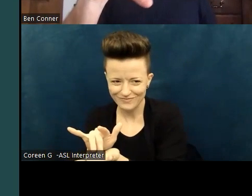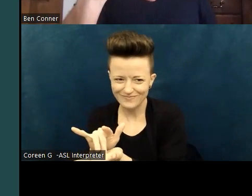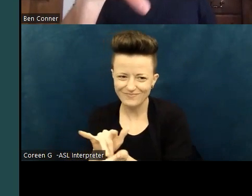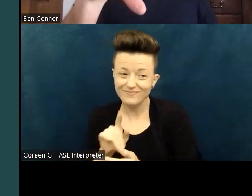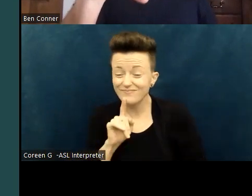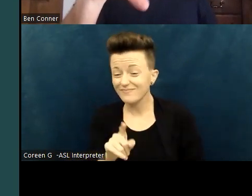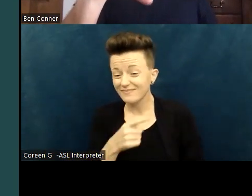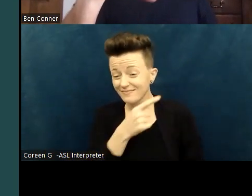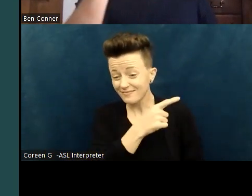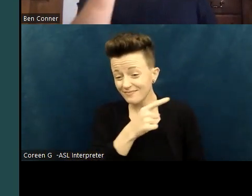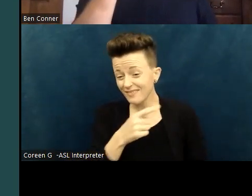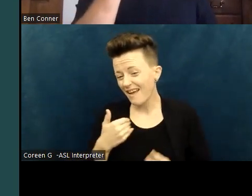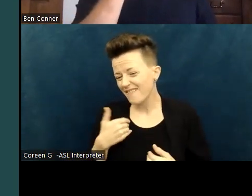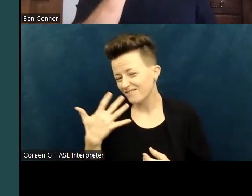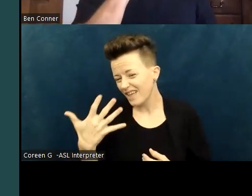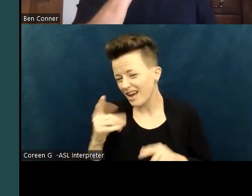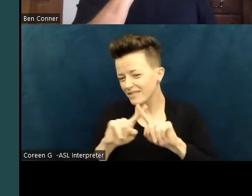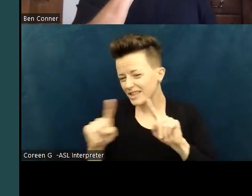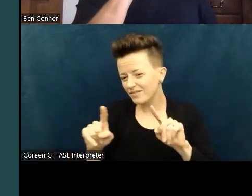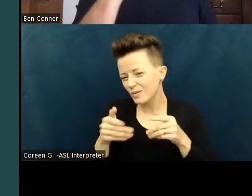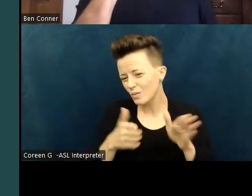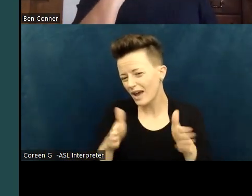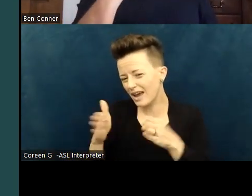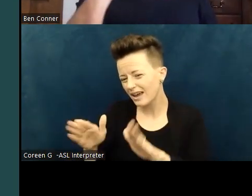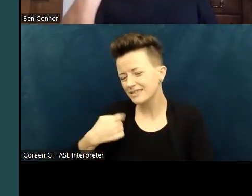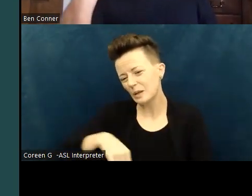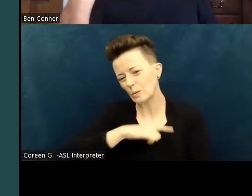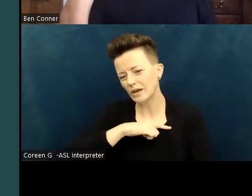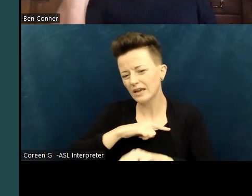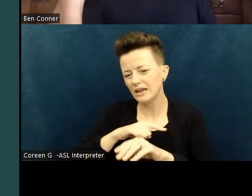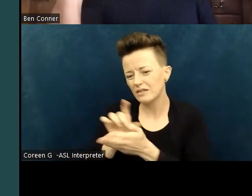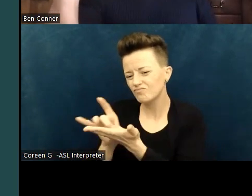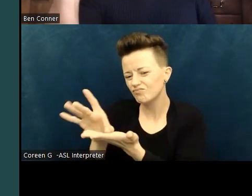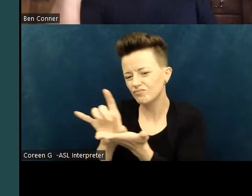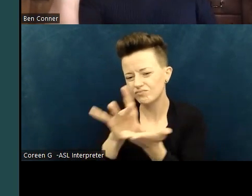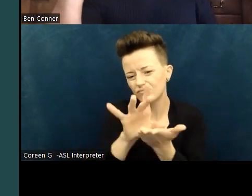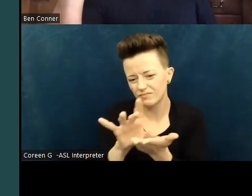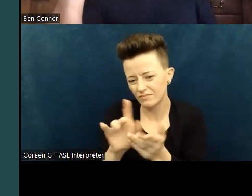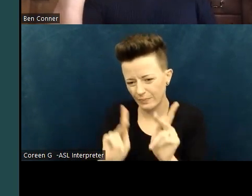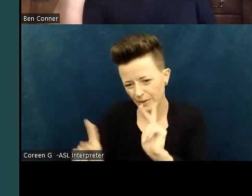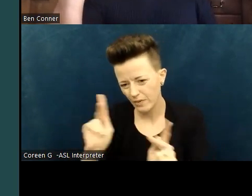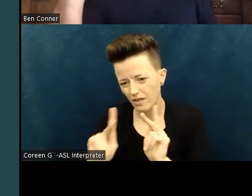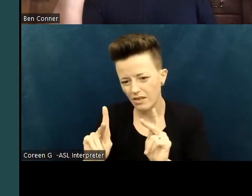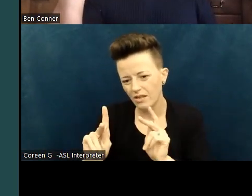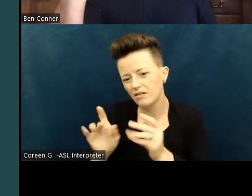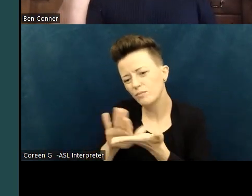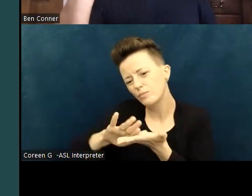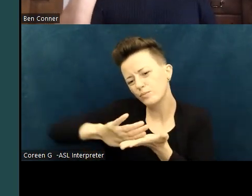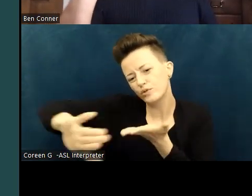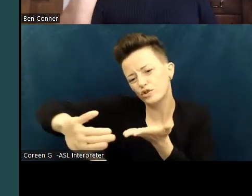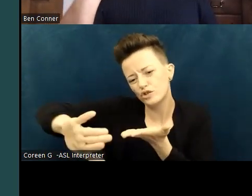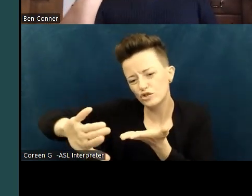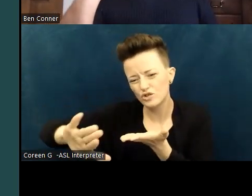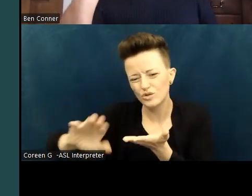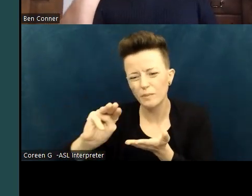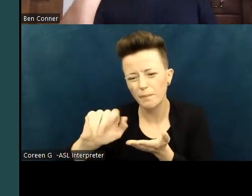concepts that we use to marginalize people. Particularly, we're going to think about it as it relates to people with disabilities.